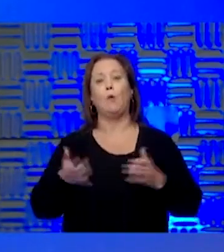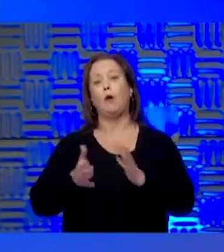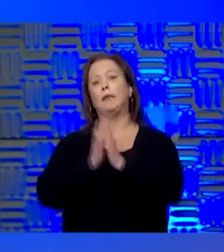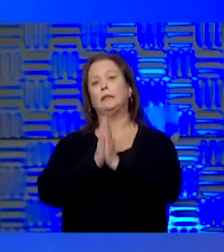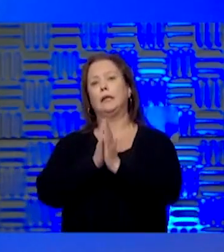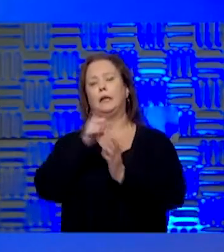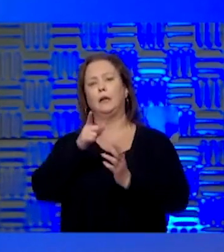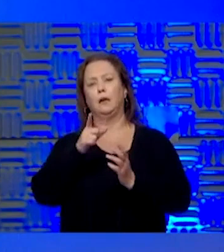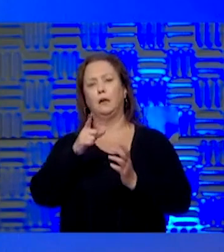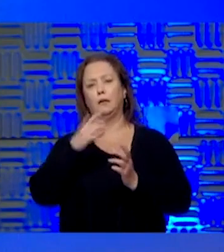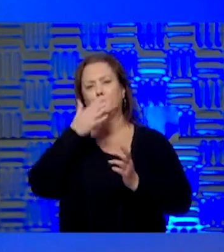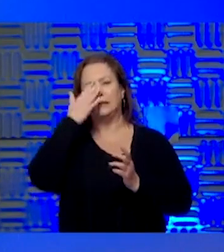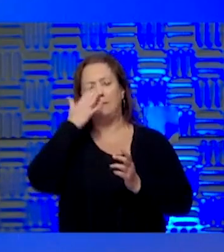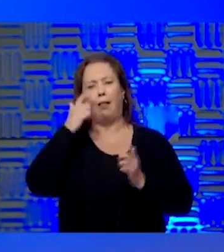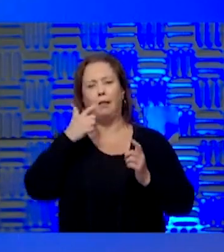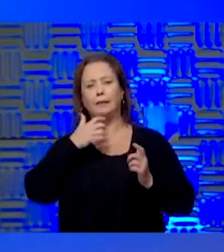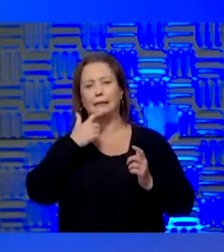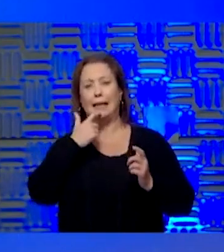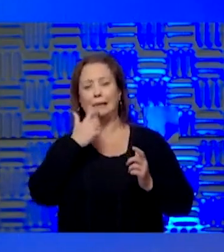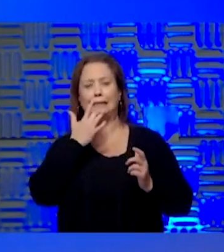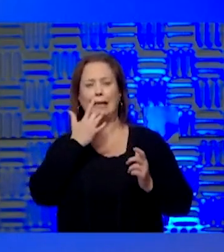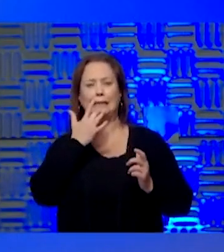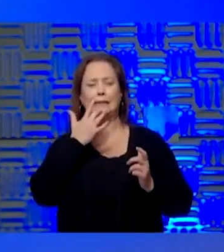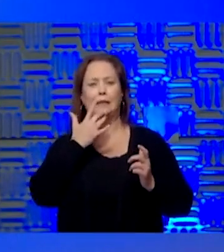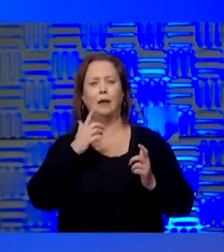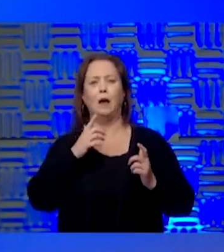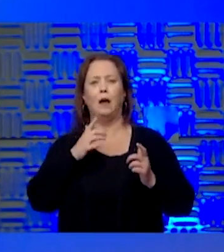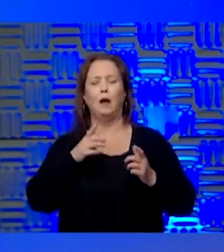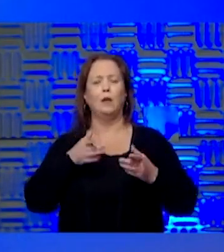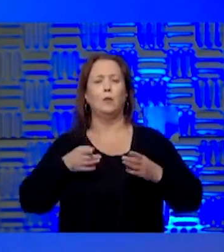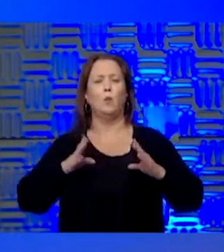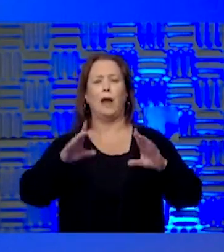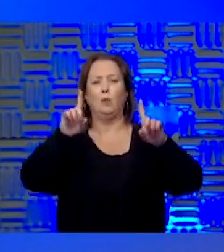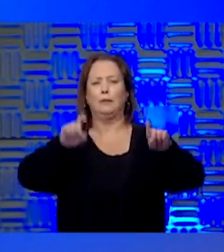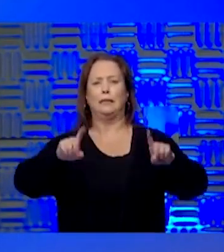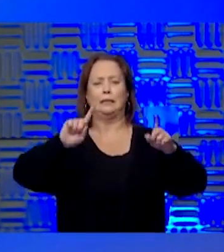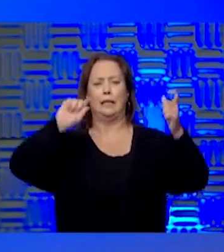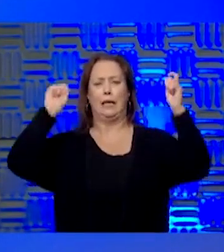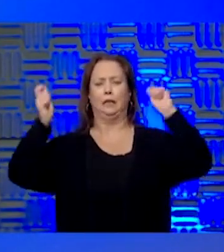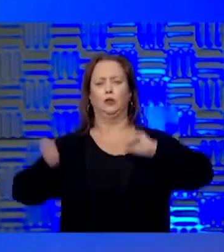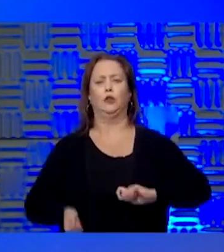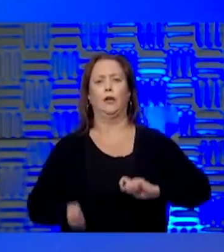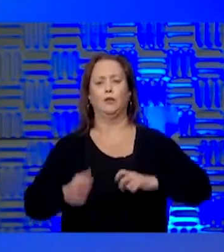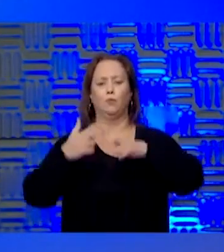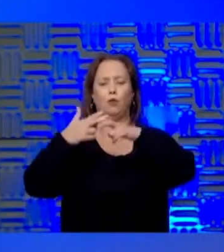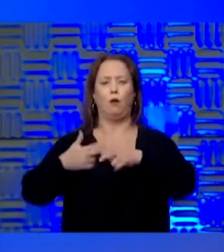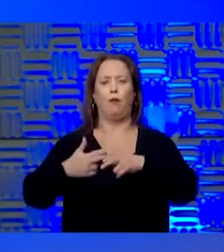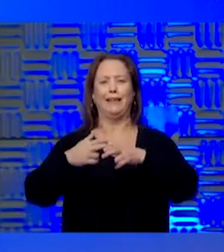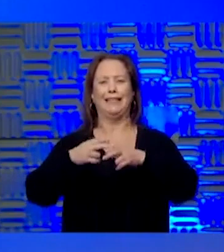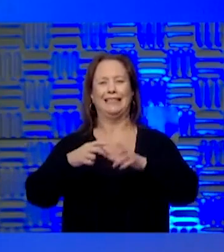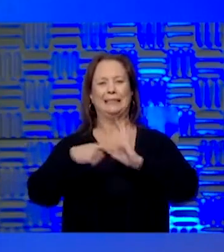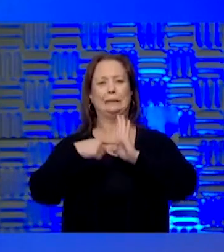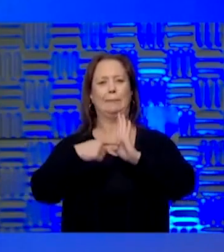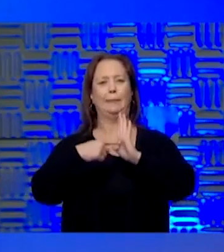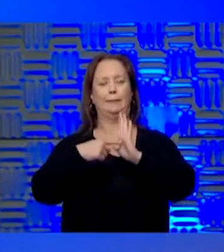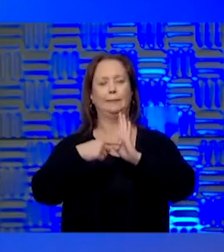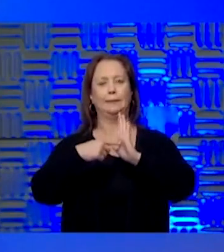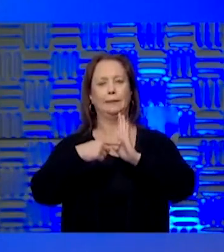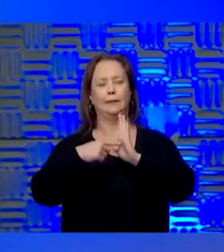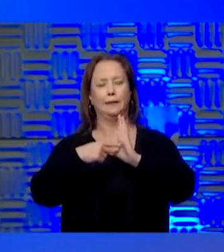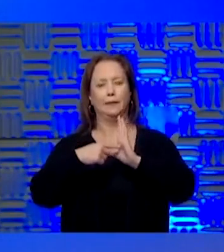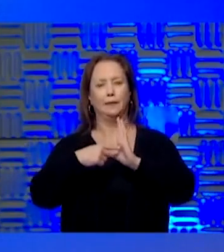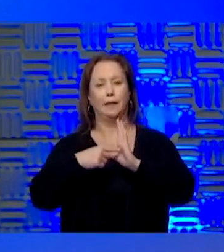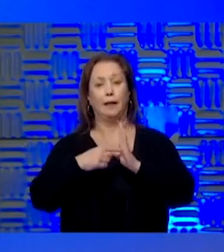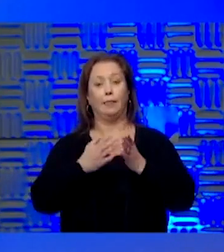you just have a loss of smell or taste? I mean, our testing strategies have just changed so much on what we're calling symptoms that, you know, things